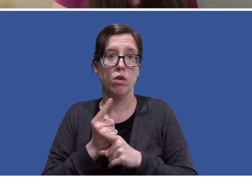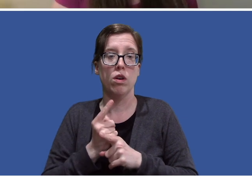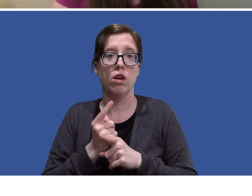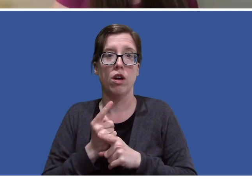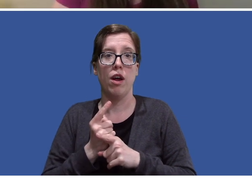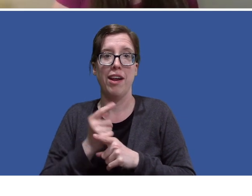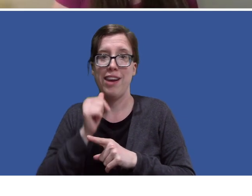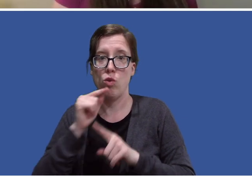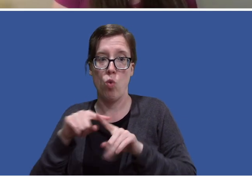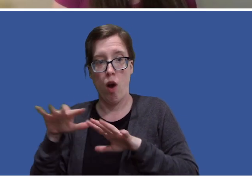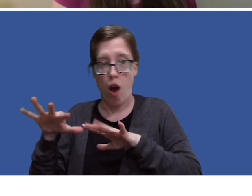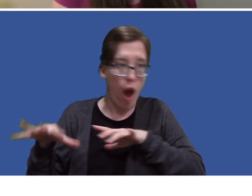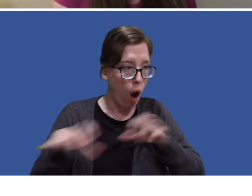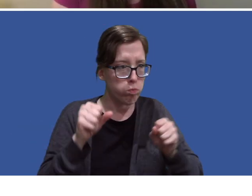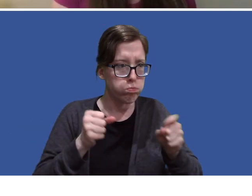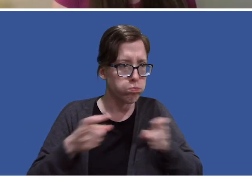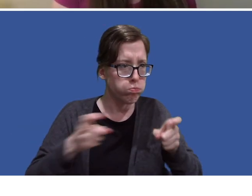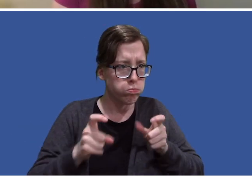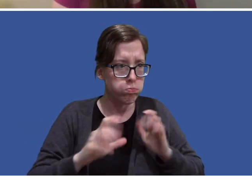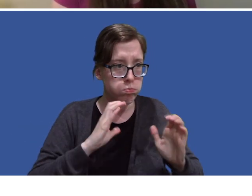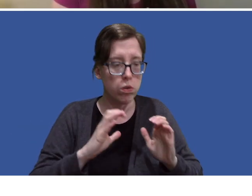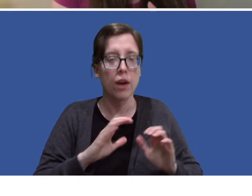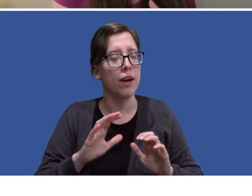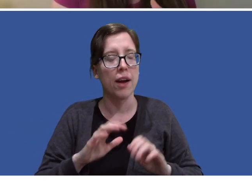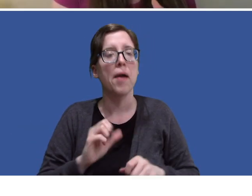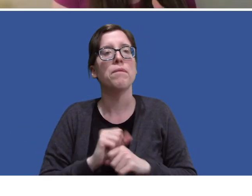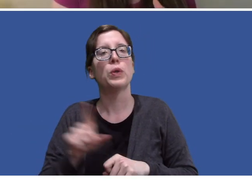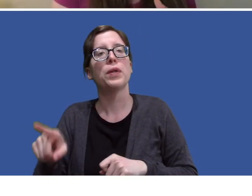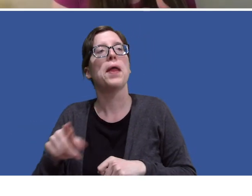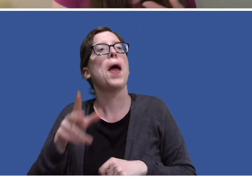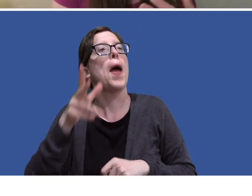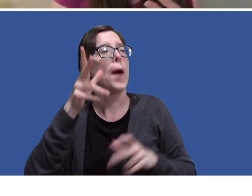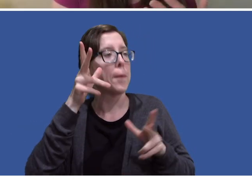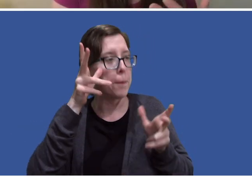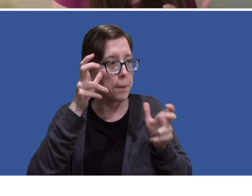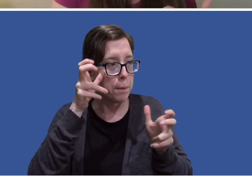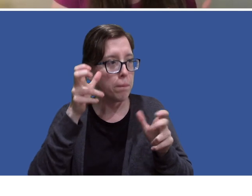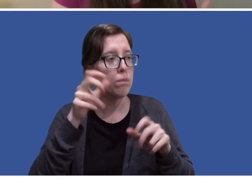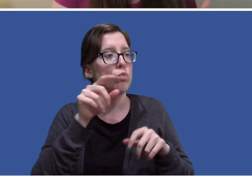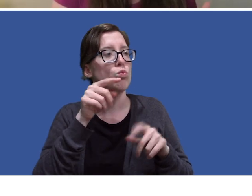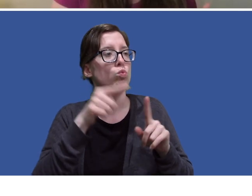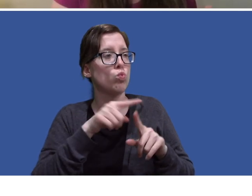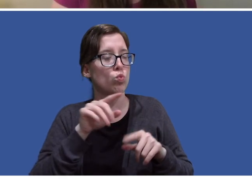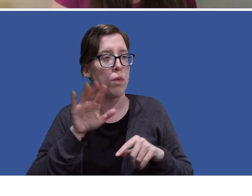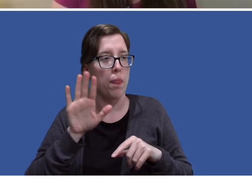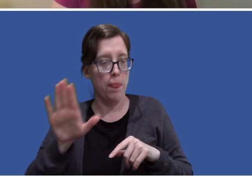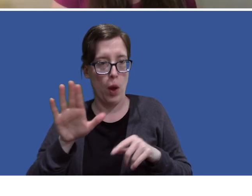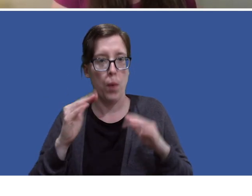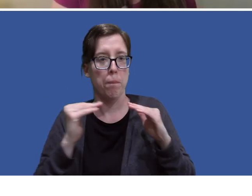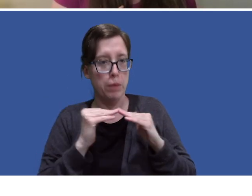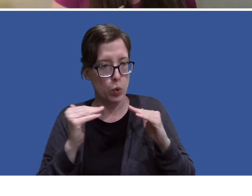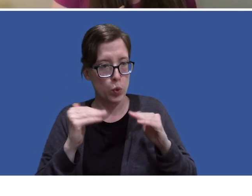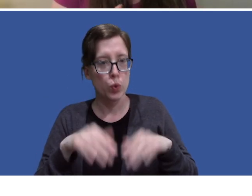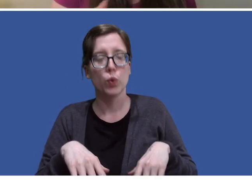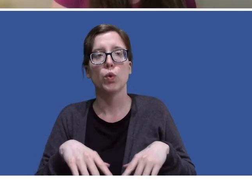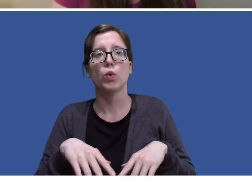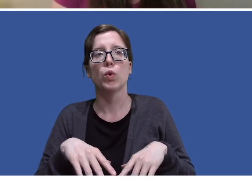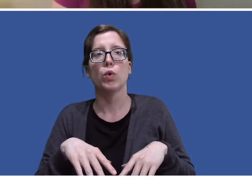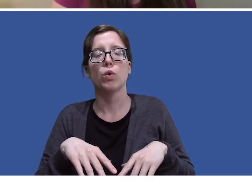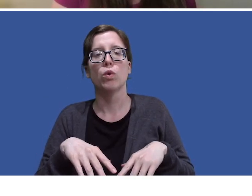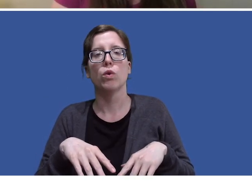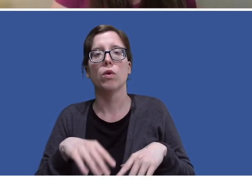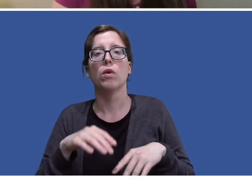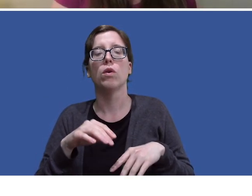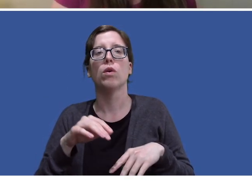to their peers and that they are contributing and being a good